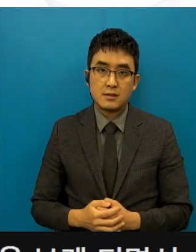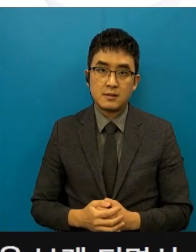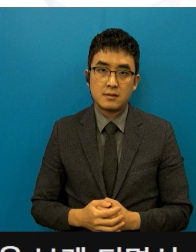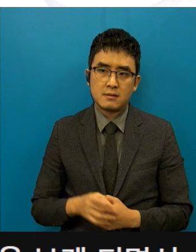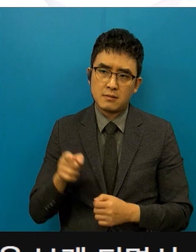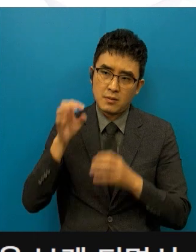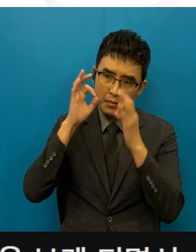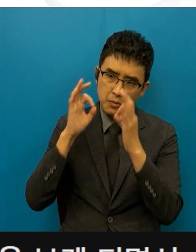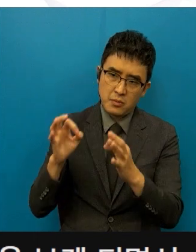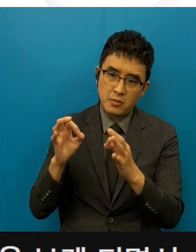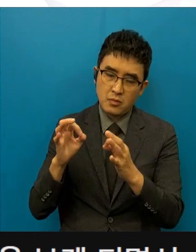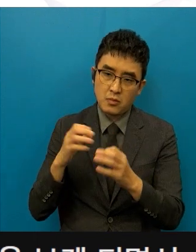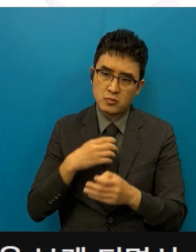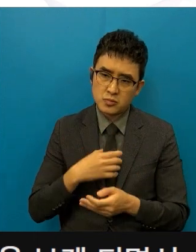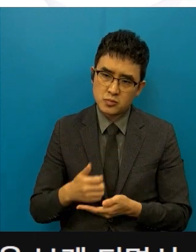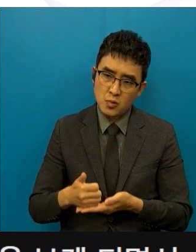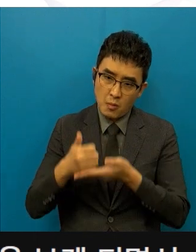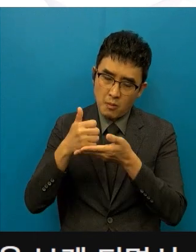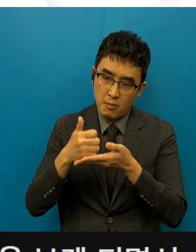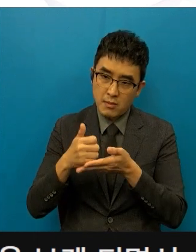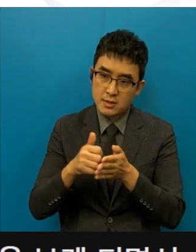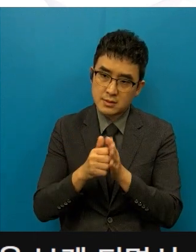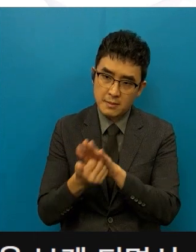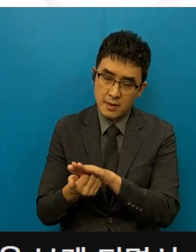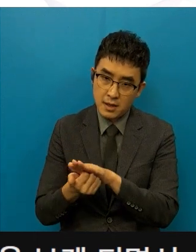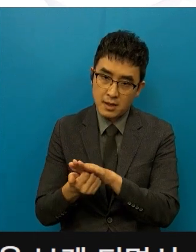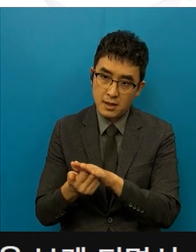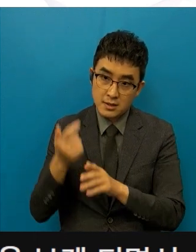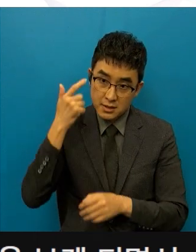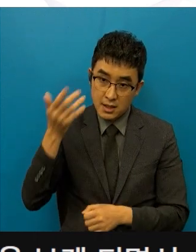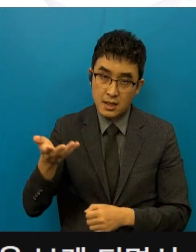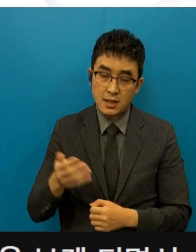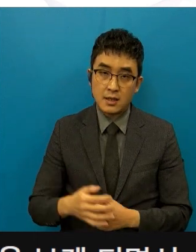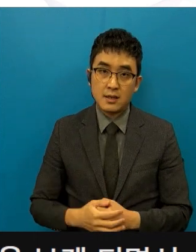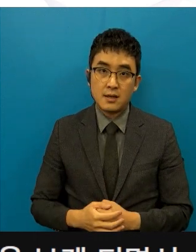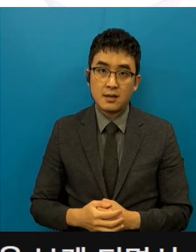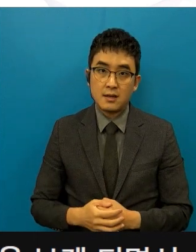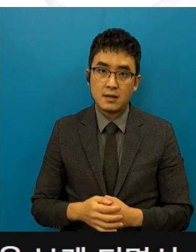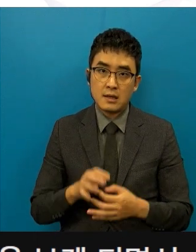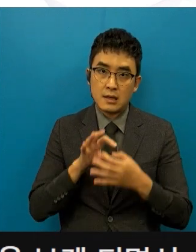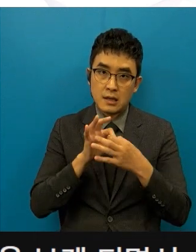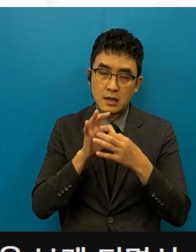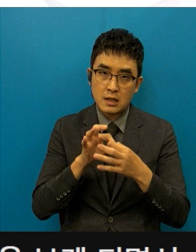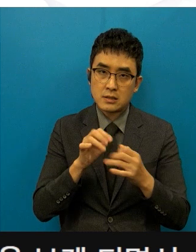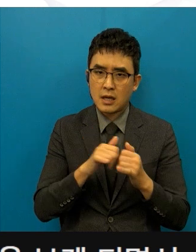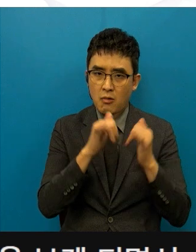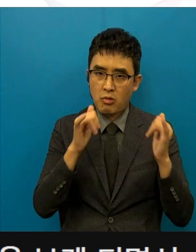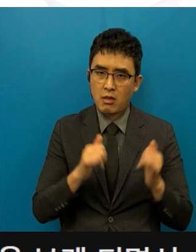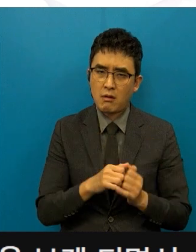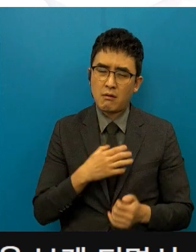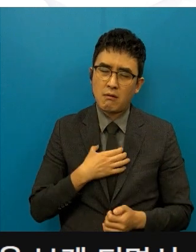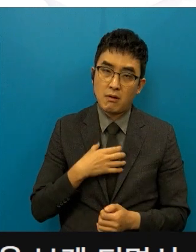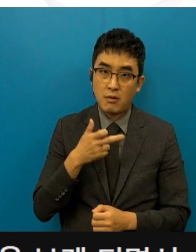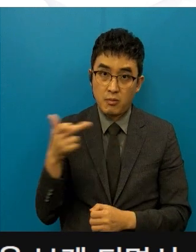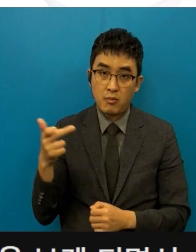Naturally, particularly after the Borame hospitals incident in 1997.